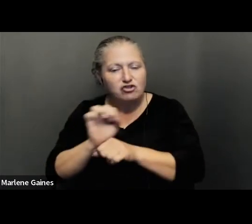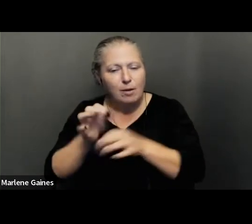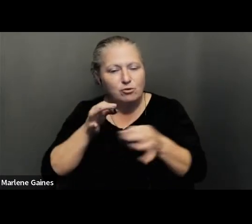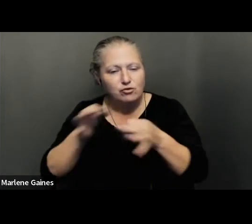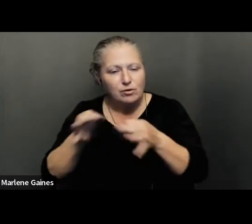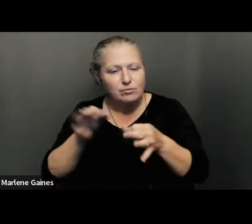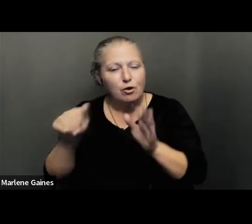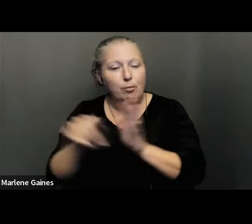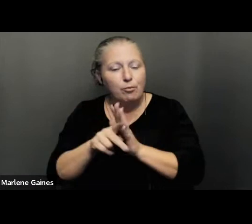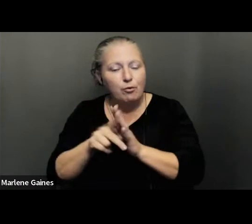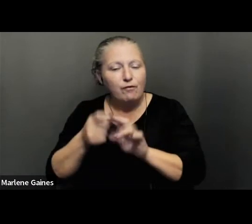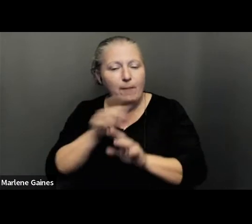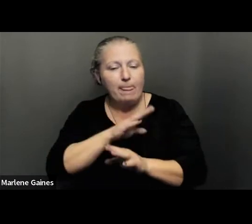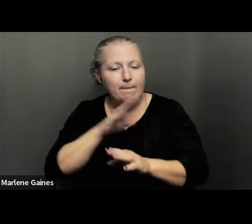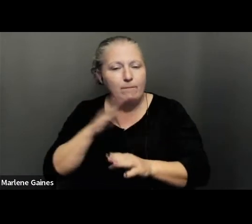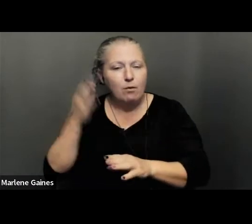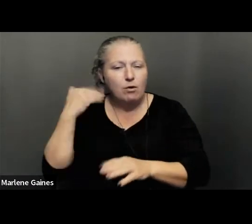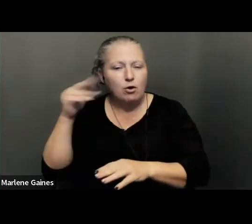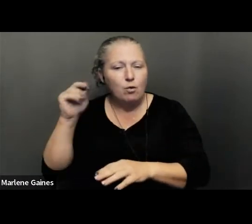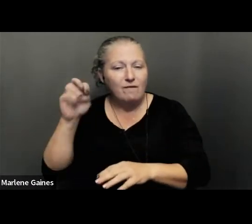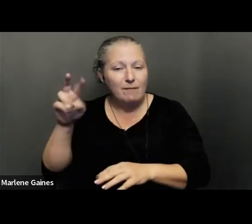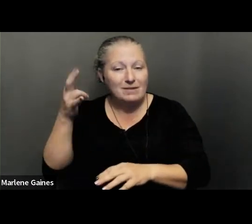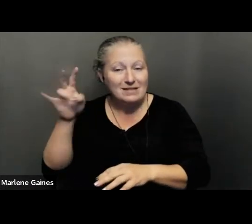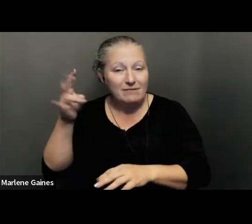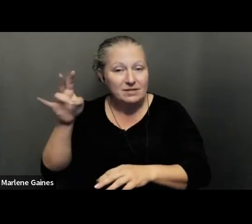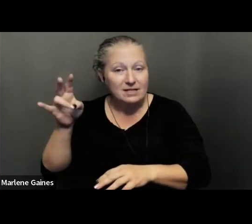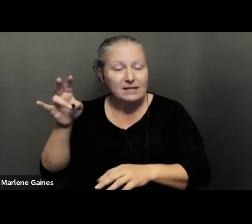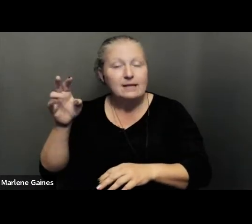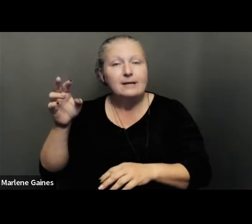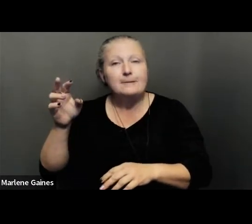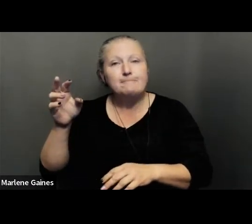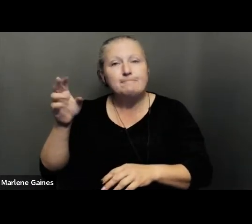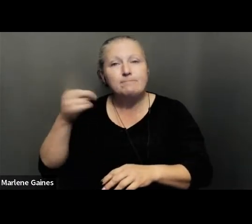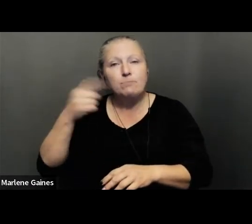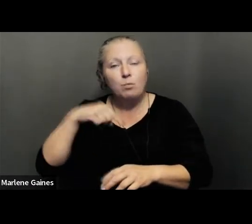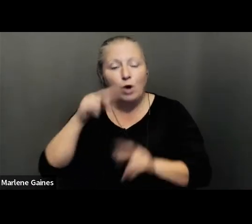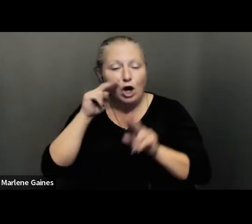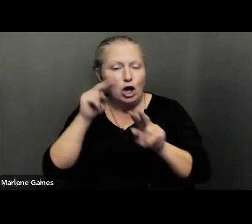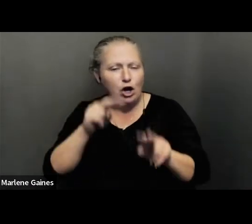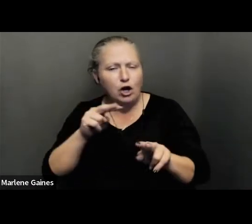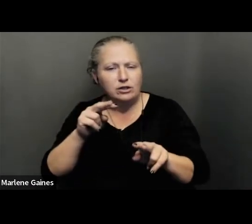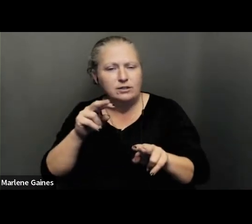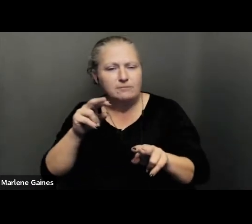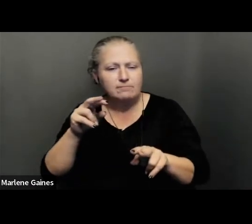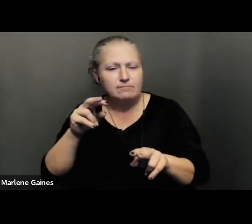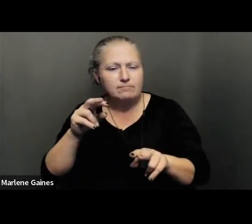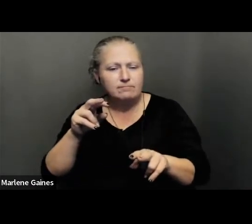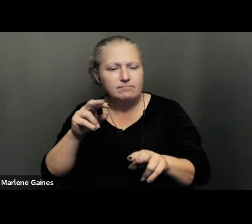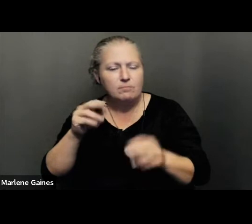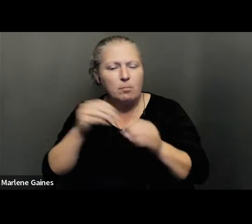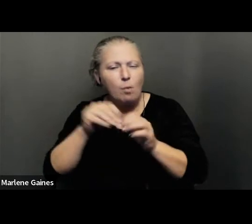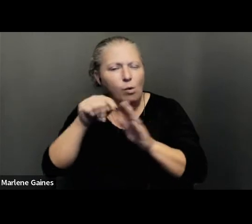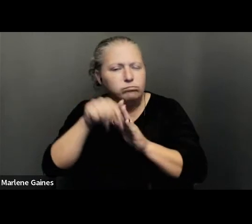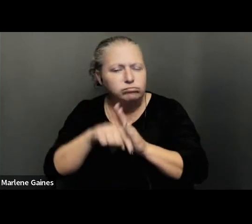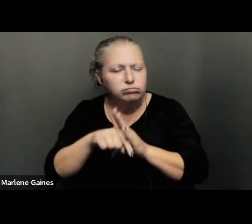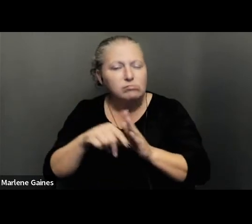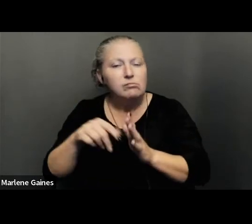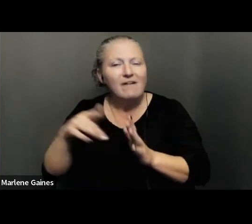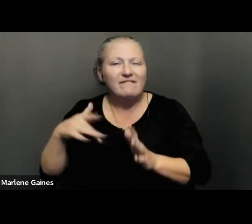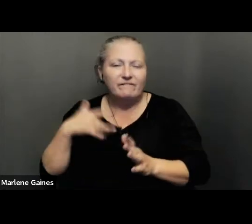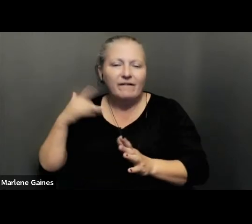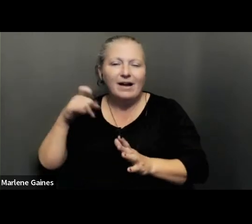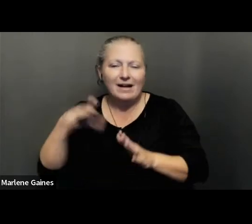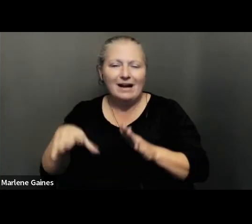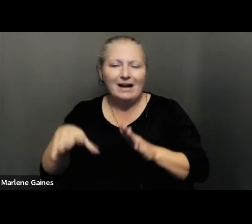was approved by the board on November 17th. We have looked into this further, and we feel that an